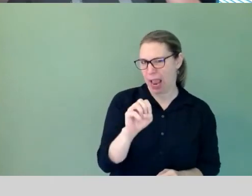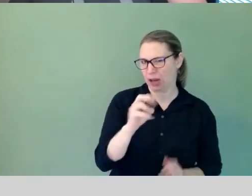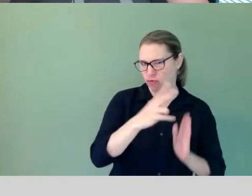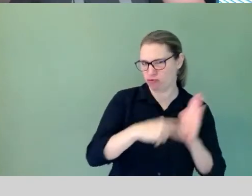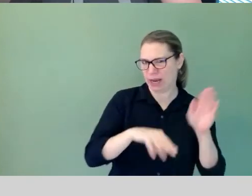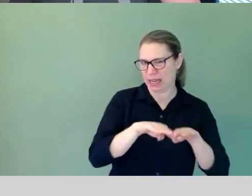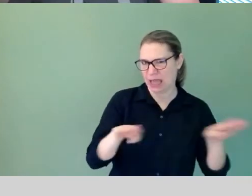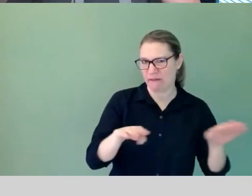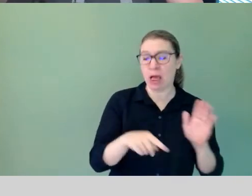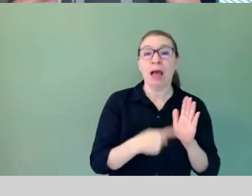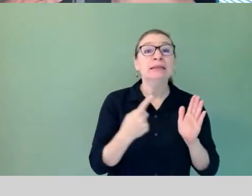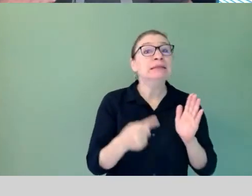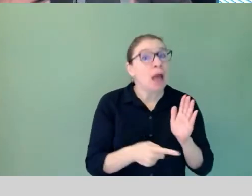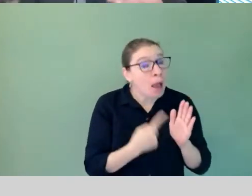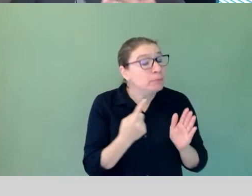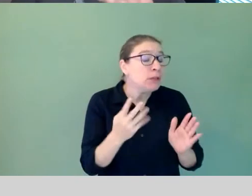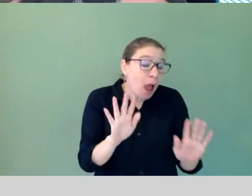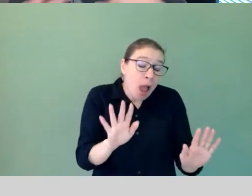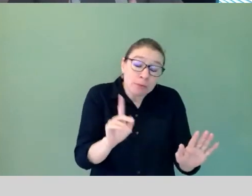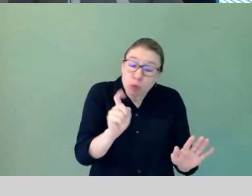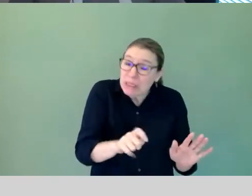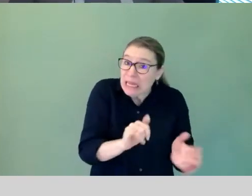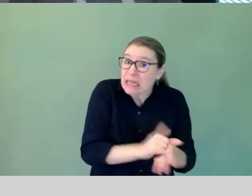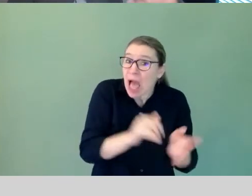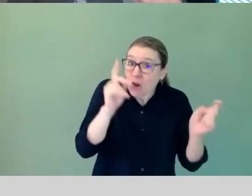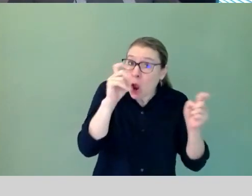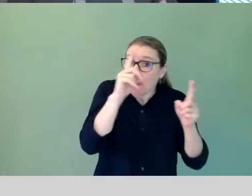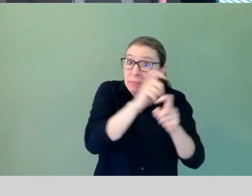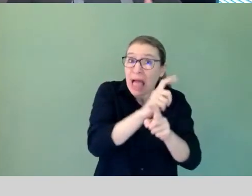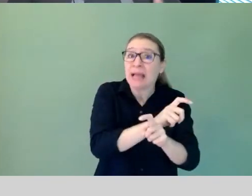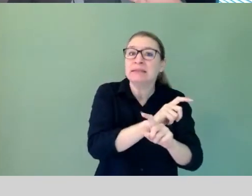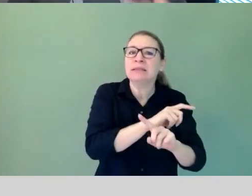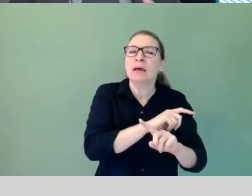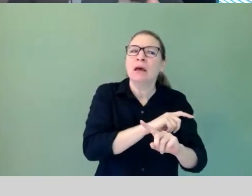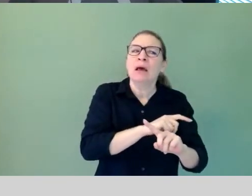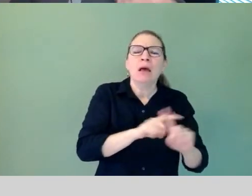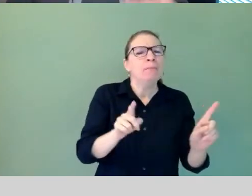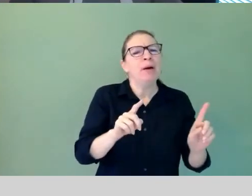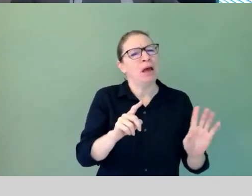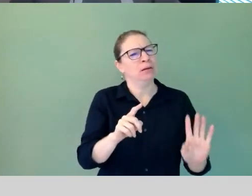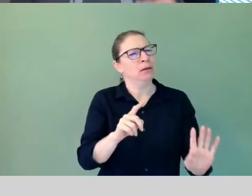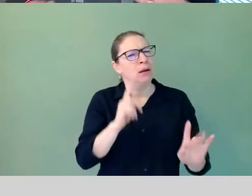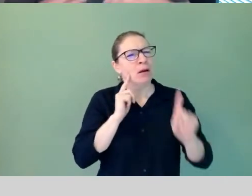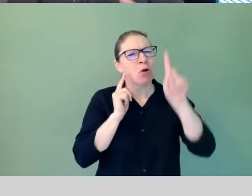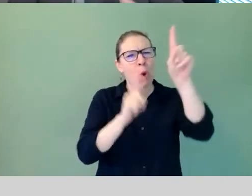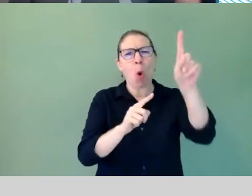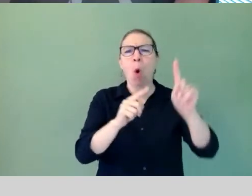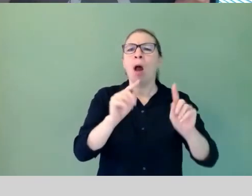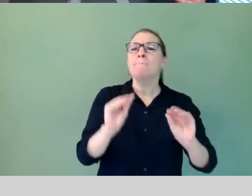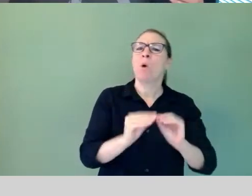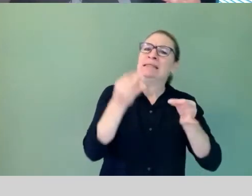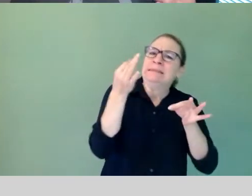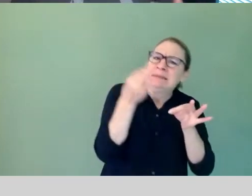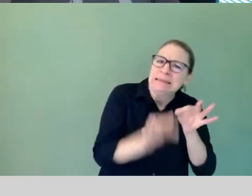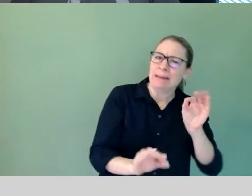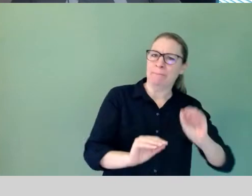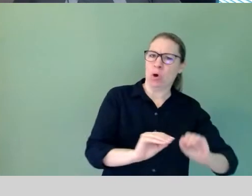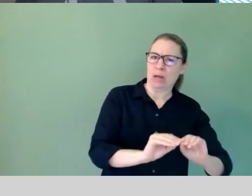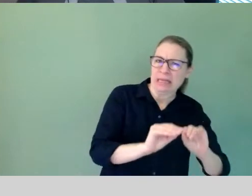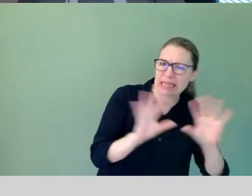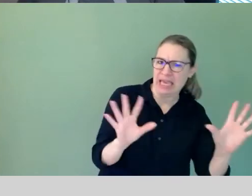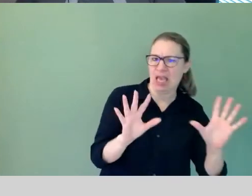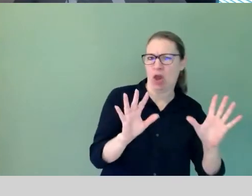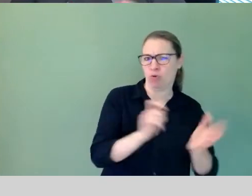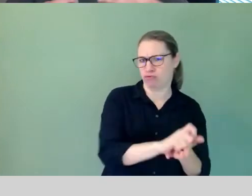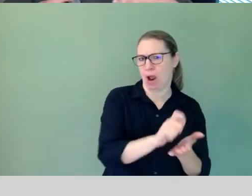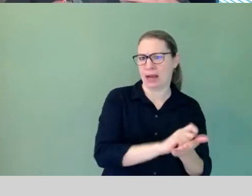documentation these things can be more complex, and it's kind of difficult to scale it down. But always aim for a lower reading level. Don't make your tutorials and documentation